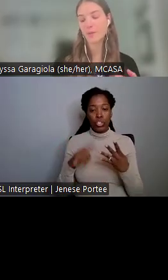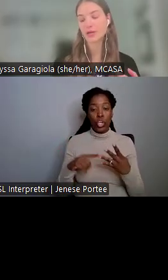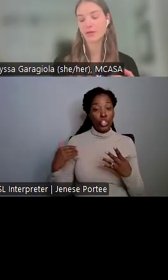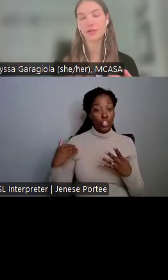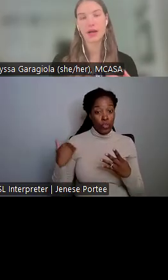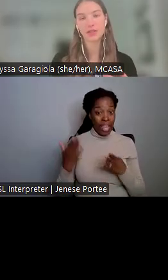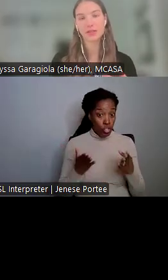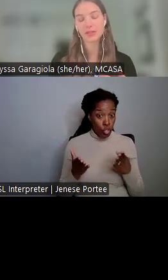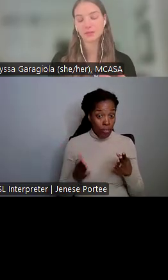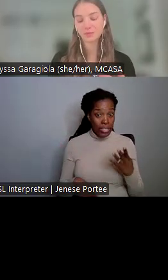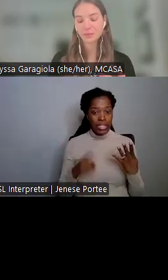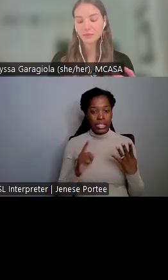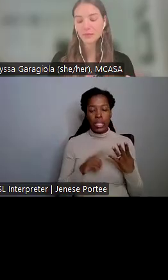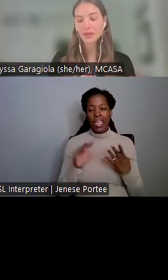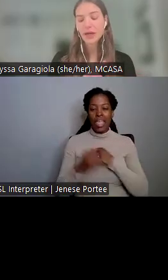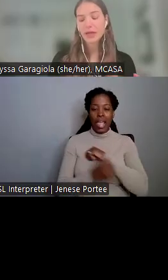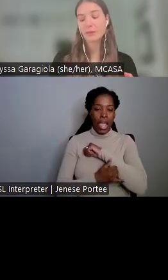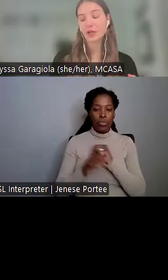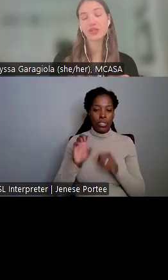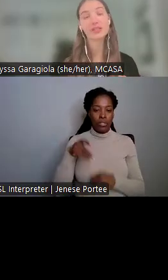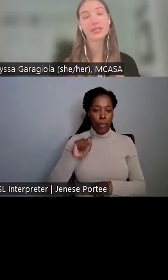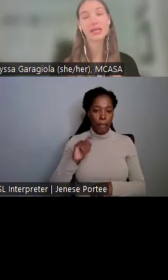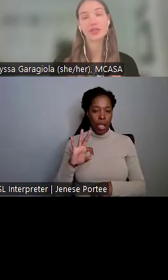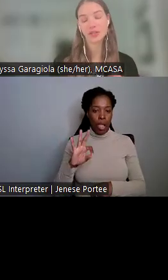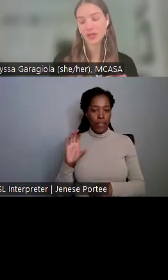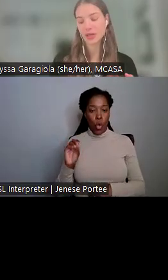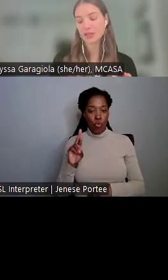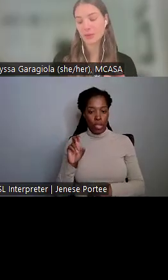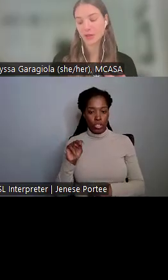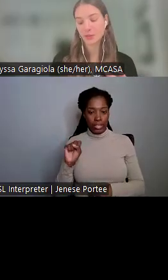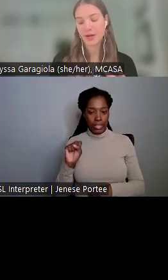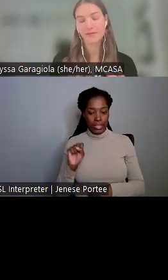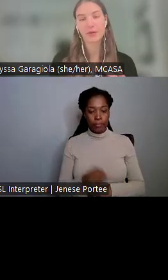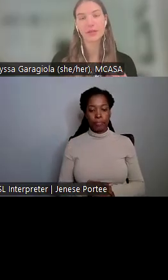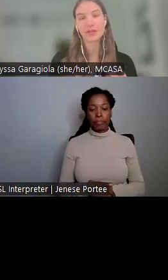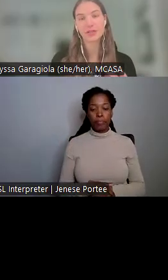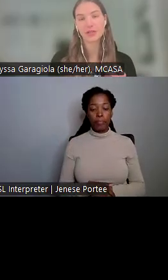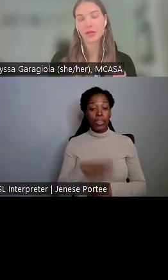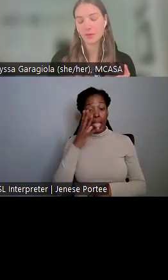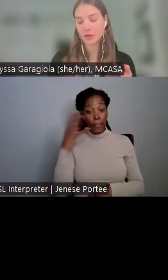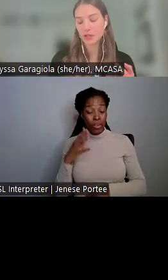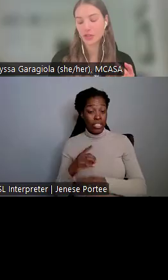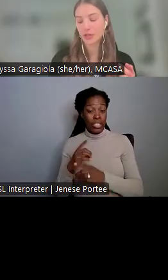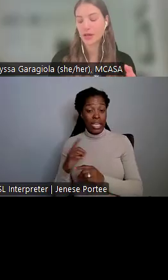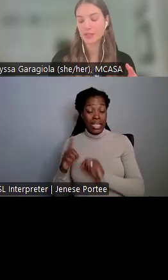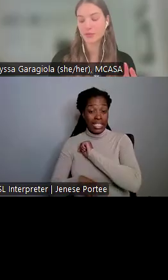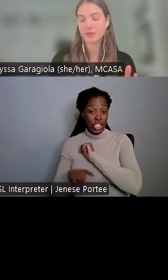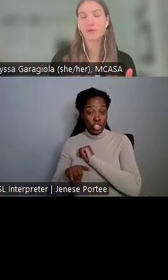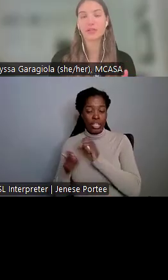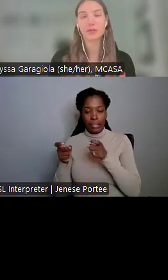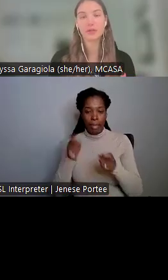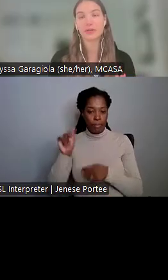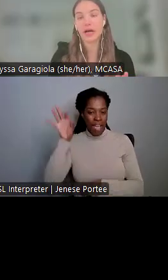County Department of Corrections. Immigration detention is managed by a federal agency, Immigration and